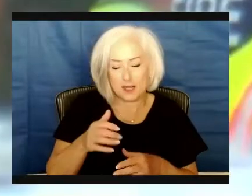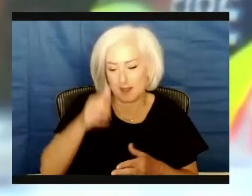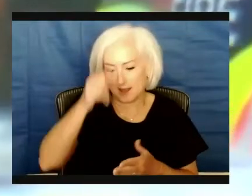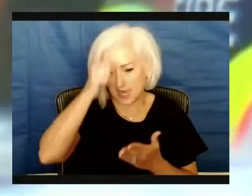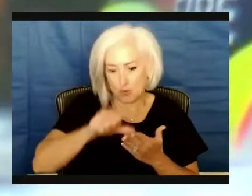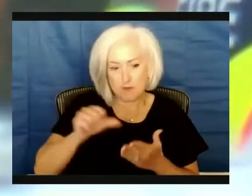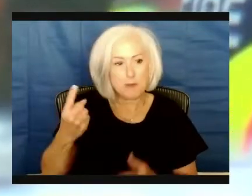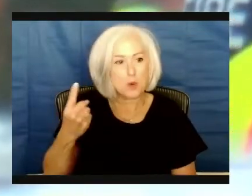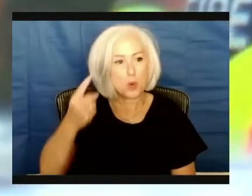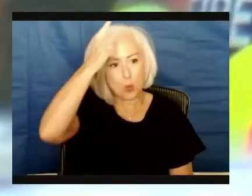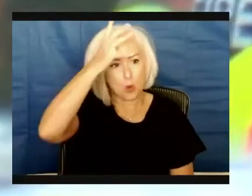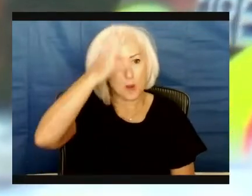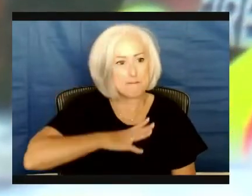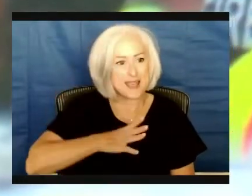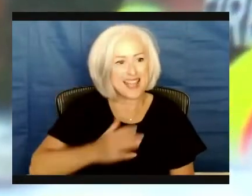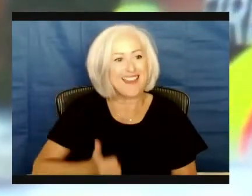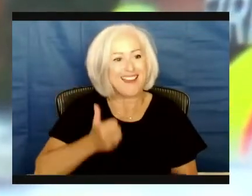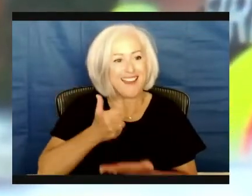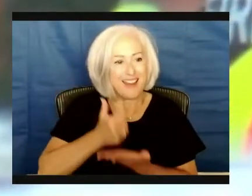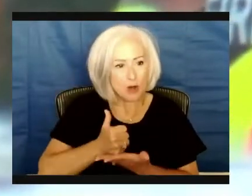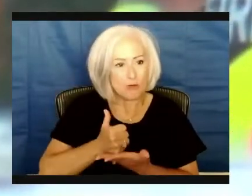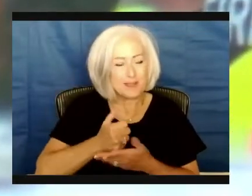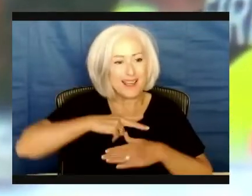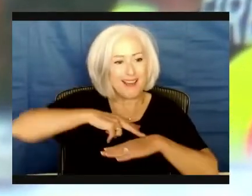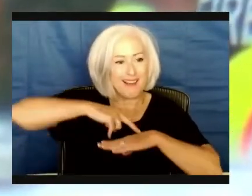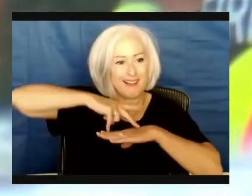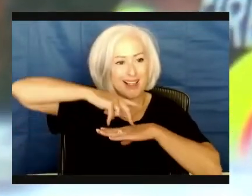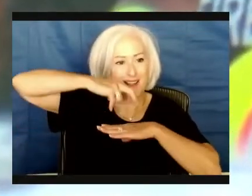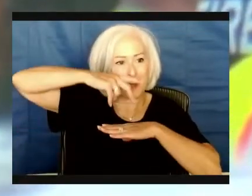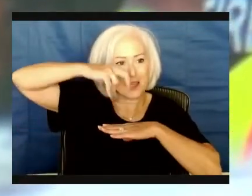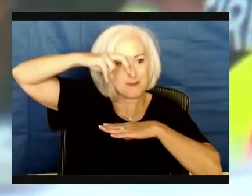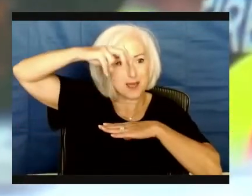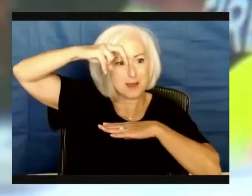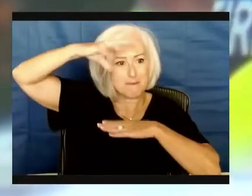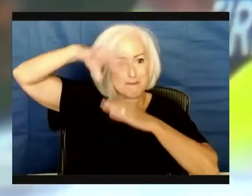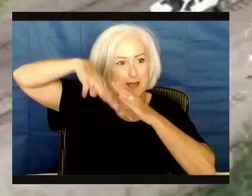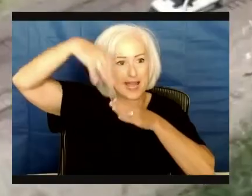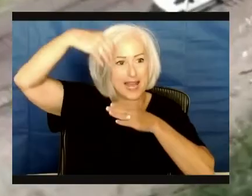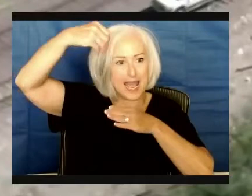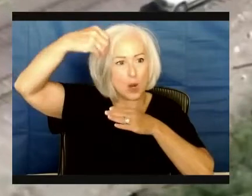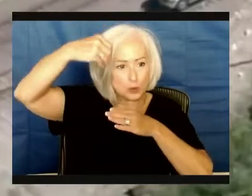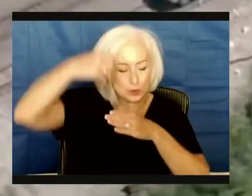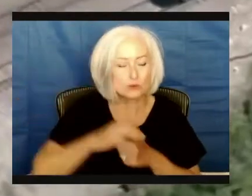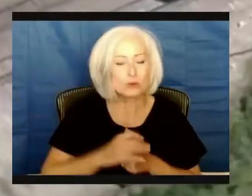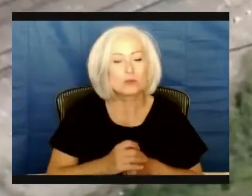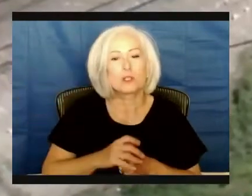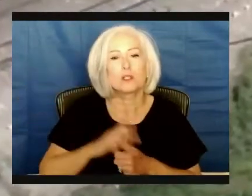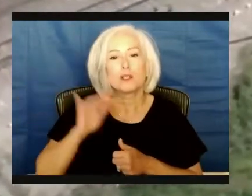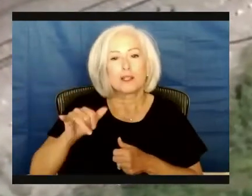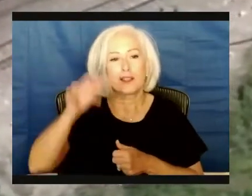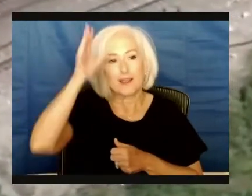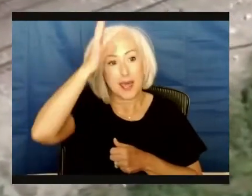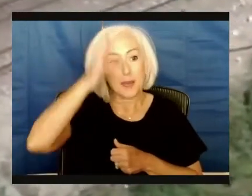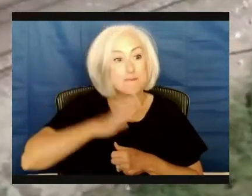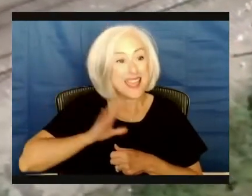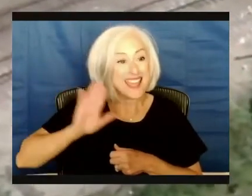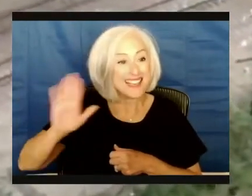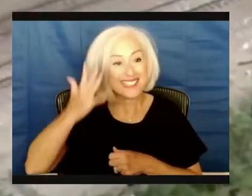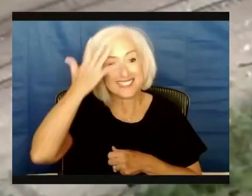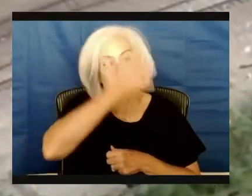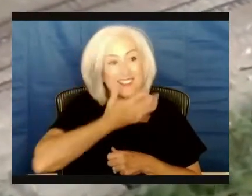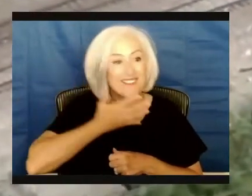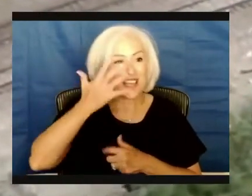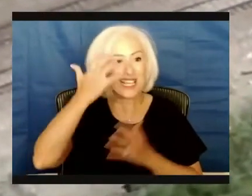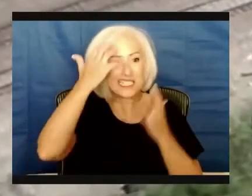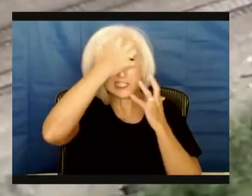me climb my way up out of the train was actually, he had his entire face was scratched